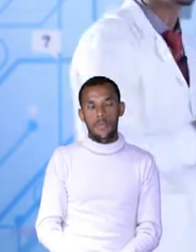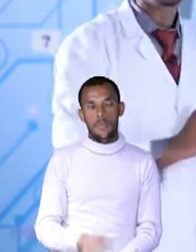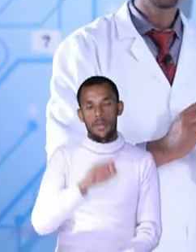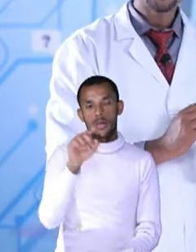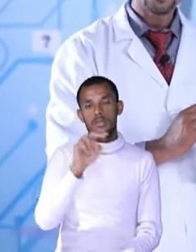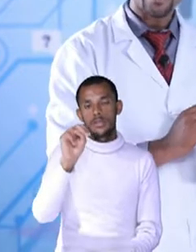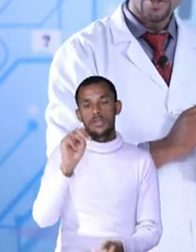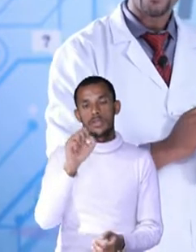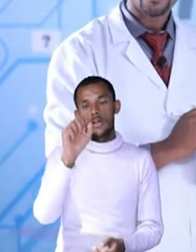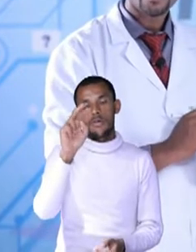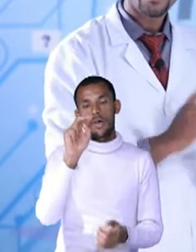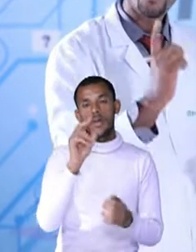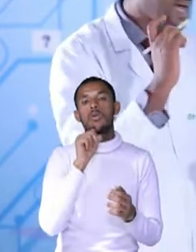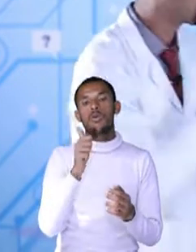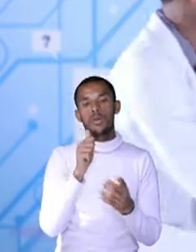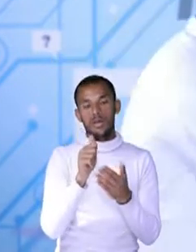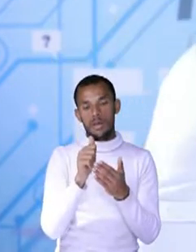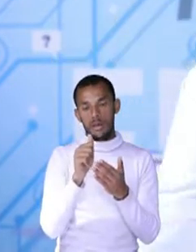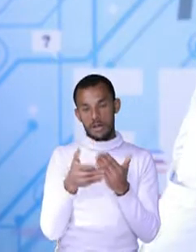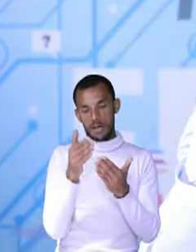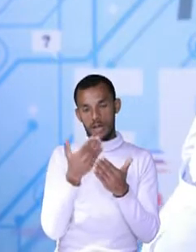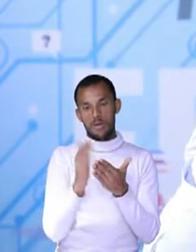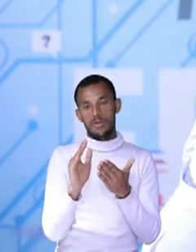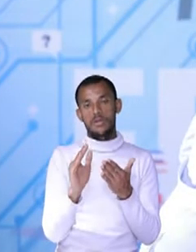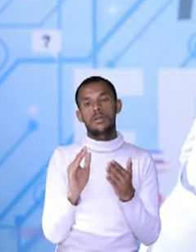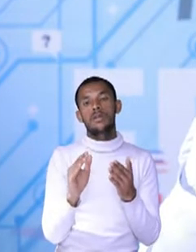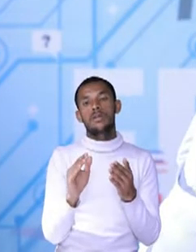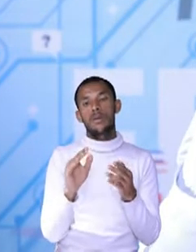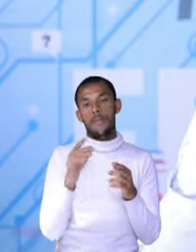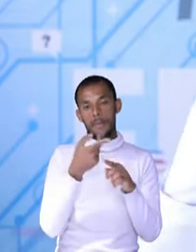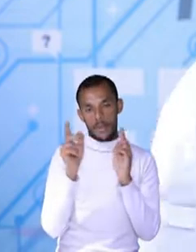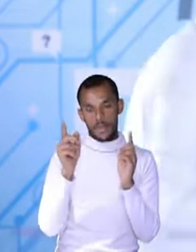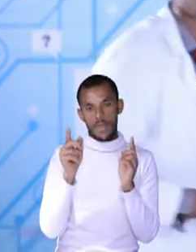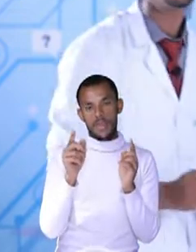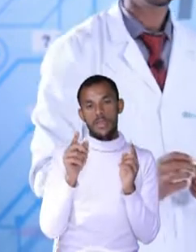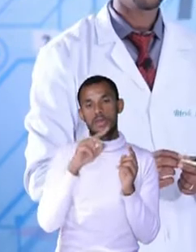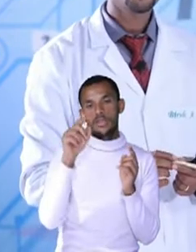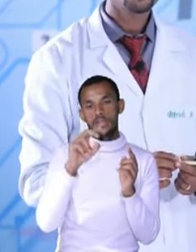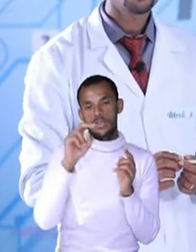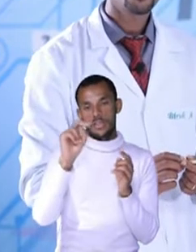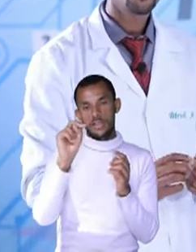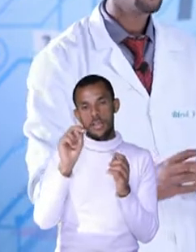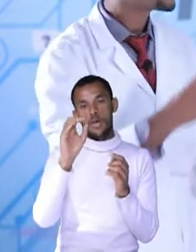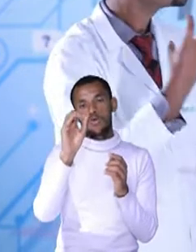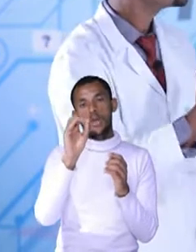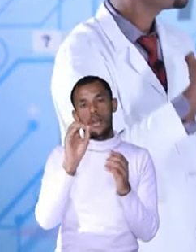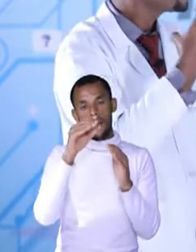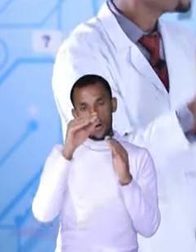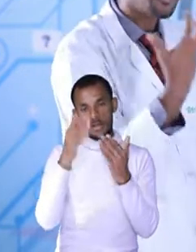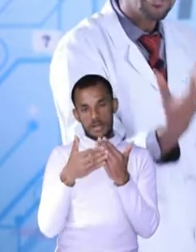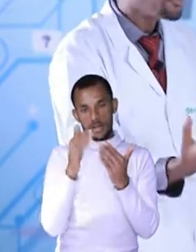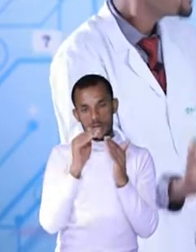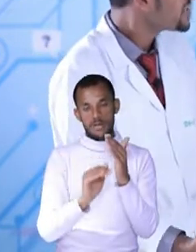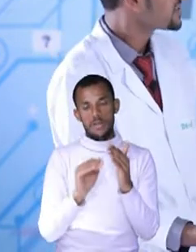Zinc sulfides are not easily reduced, but zinc oxides easily reduced. What is